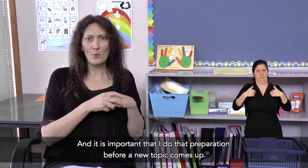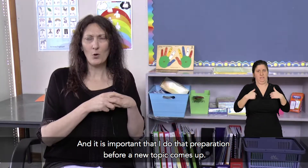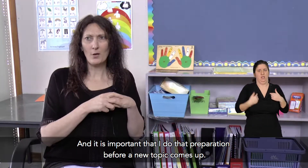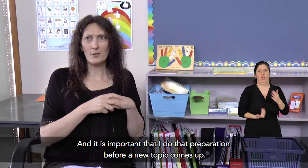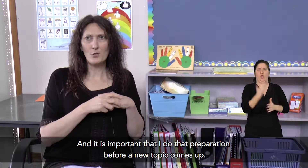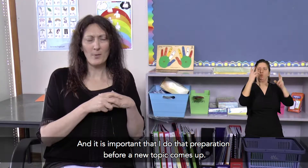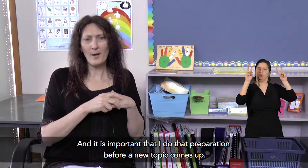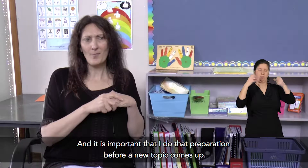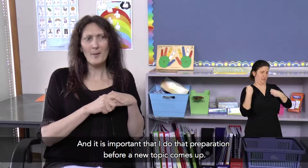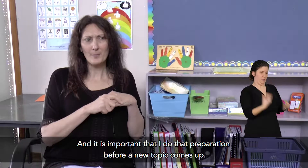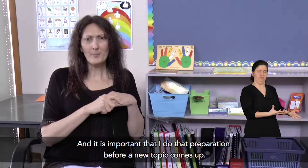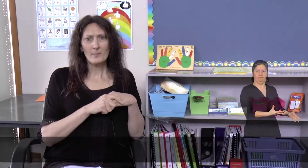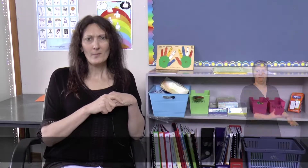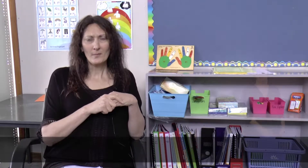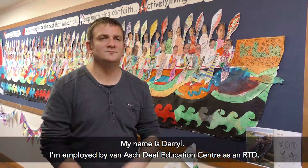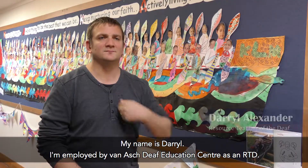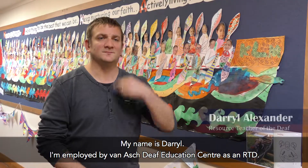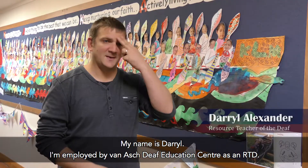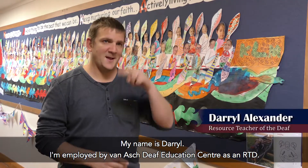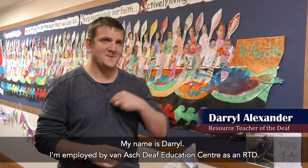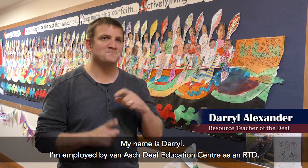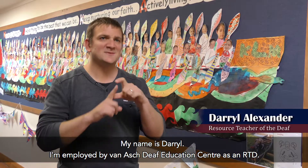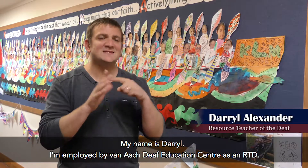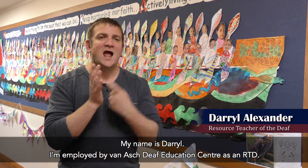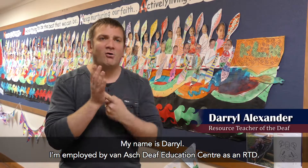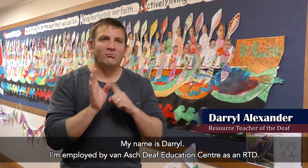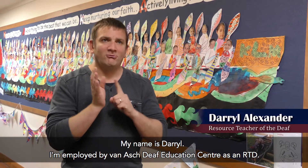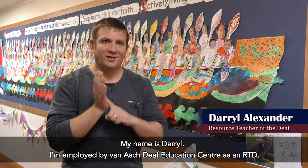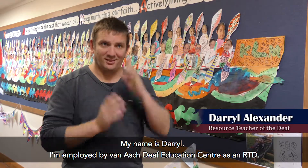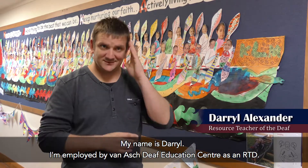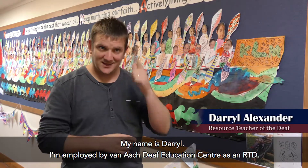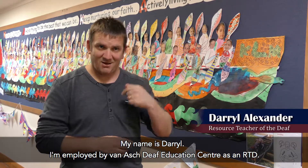preparation before a new topic comes up. My name's Darryl.